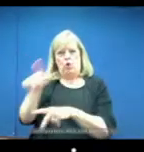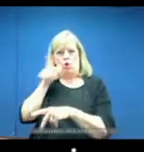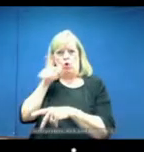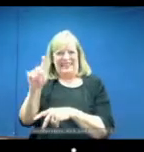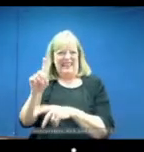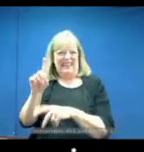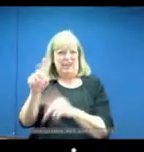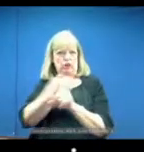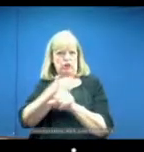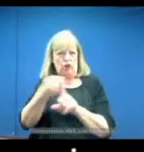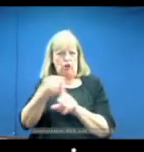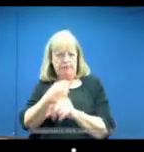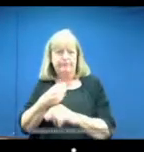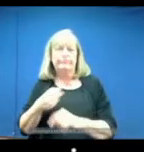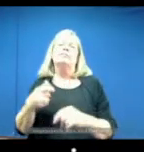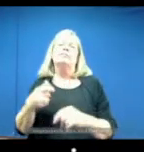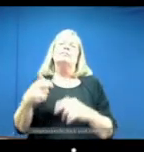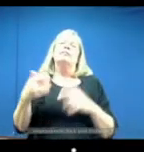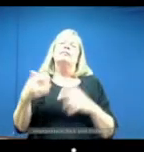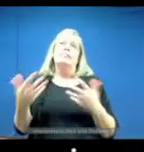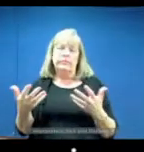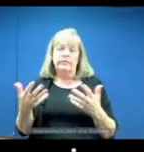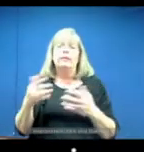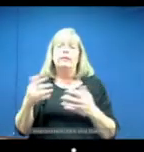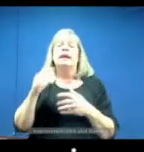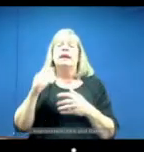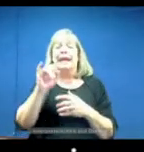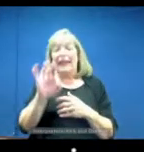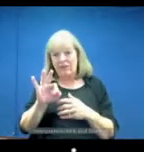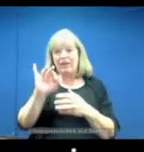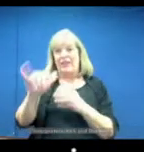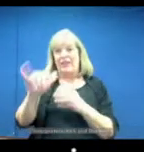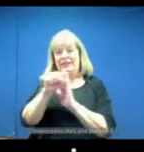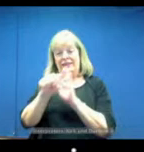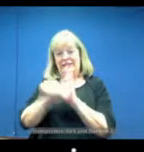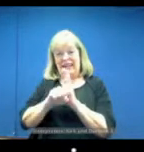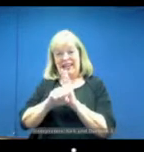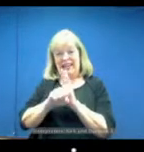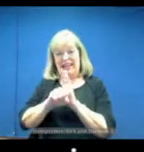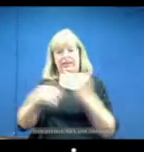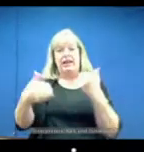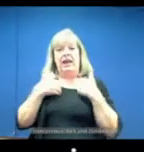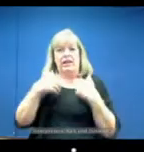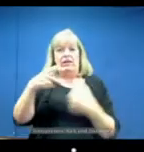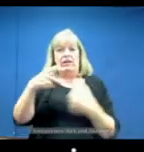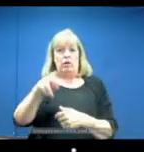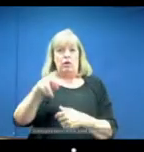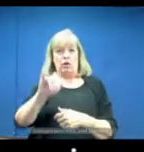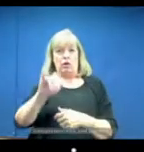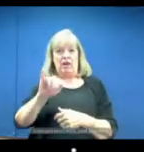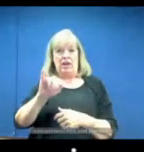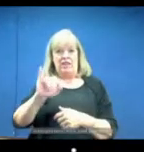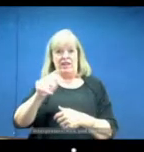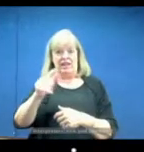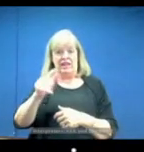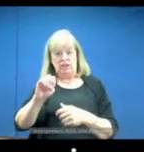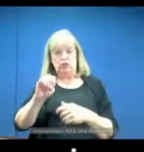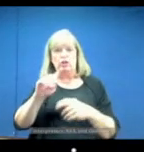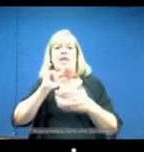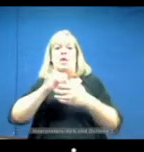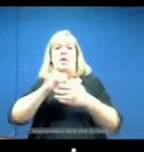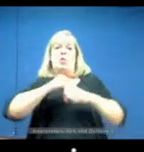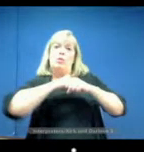If the state in which that occurs has a privilege protecting spouses from being called to